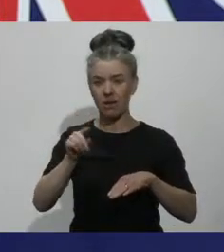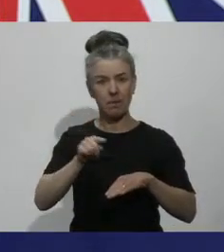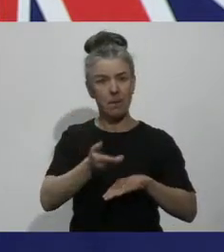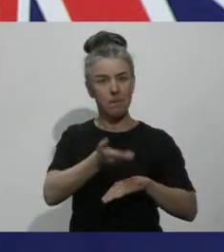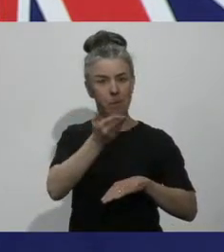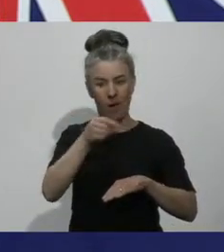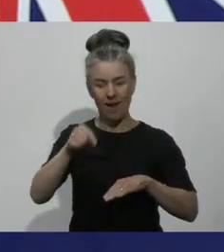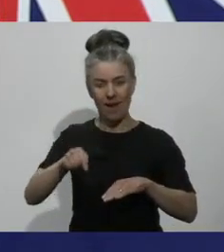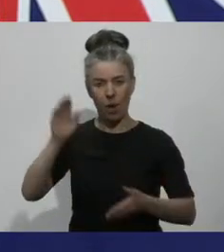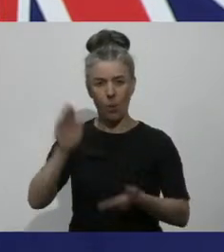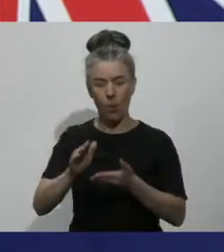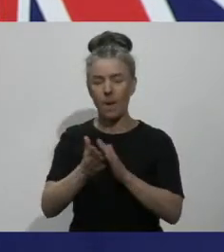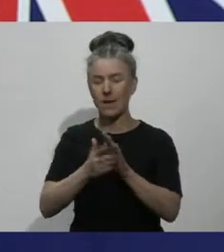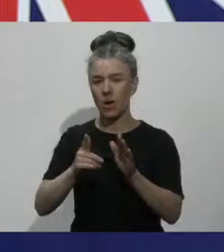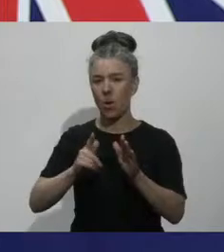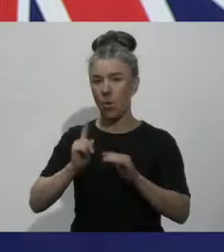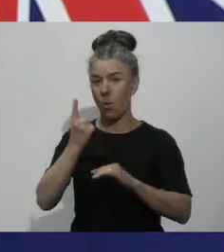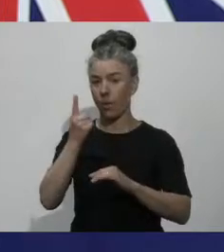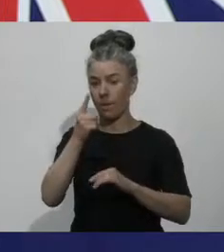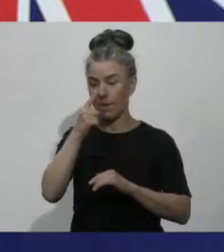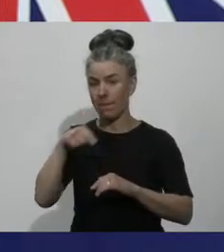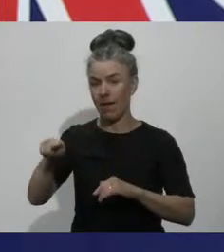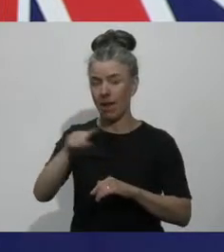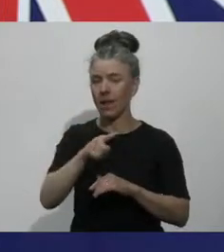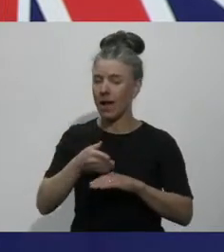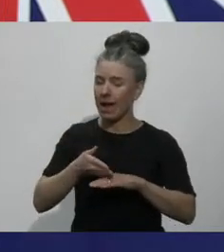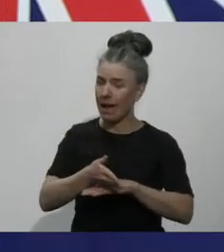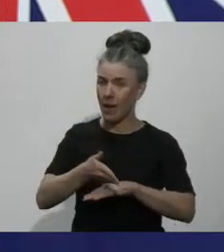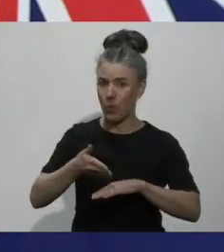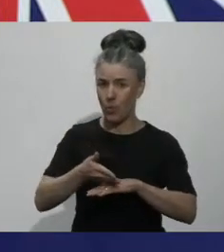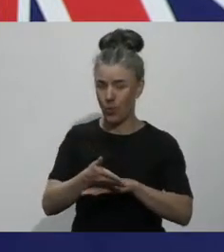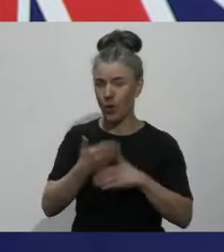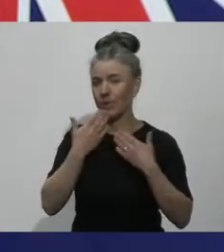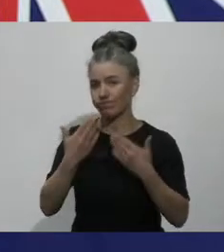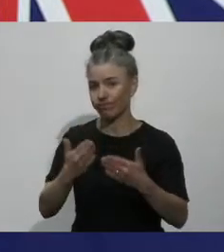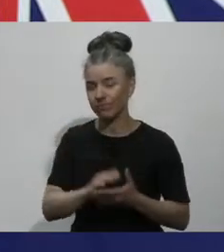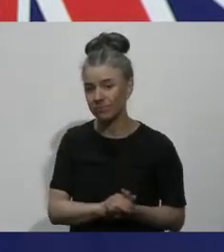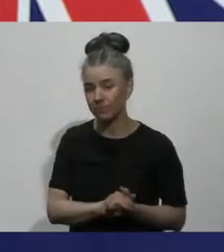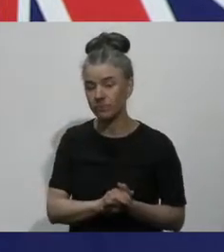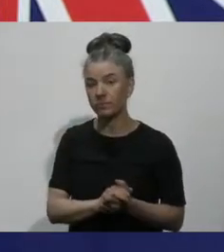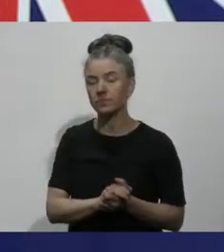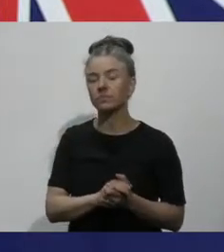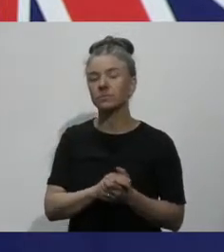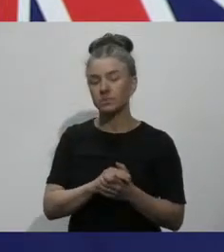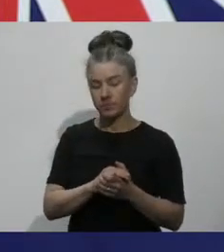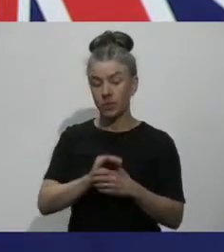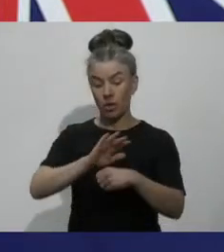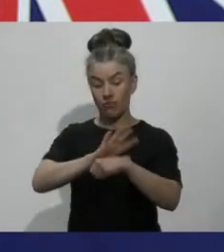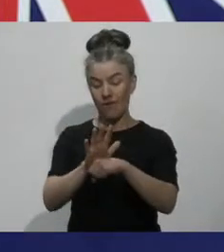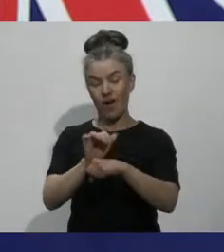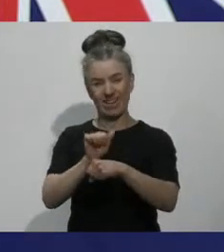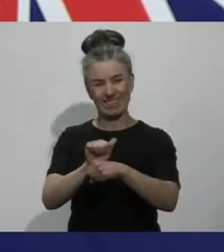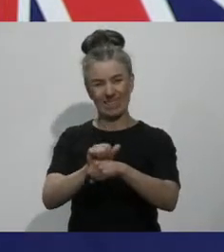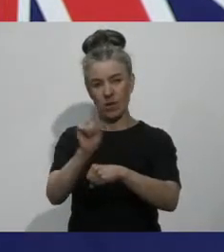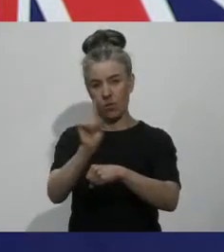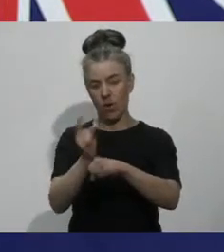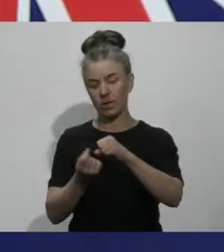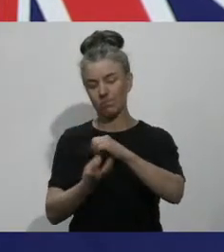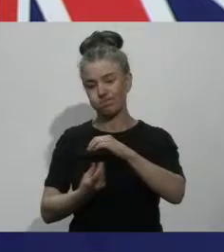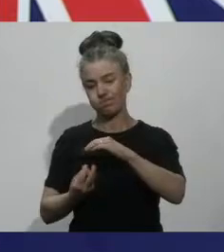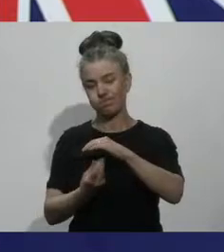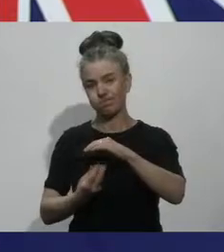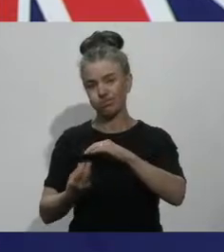doing. This is also what we know. We know the incubation period for COVID-19 and